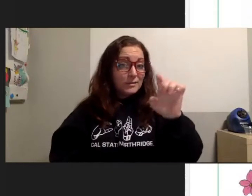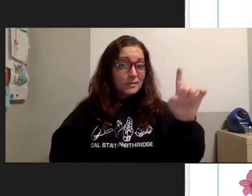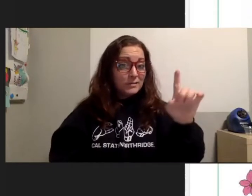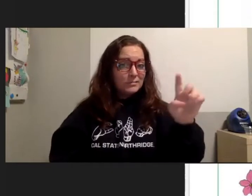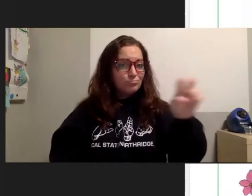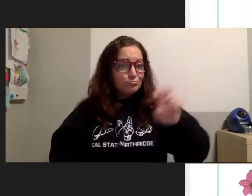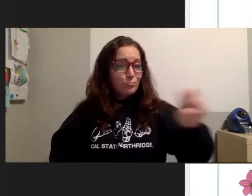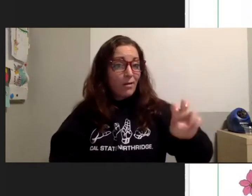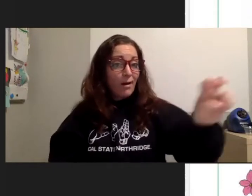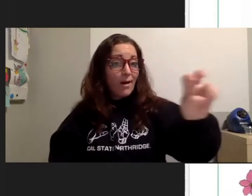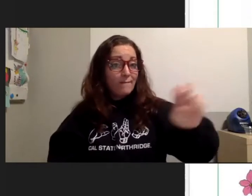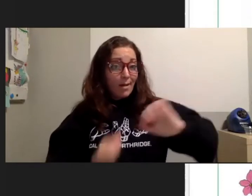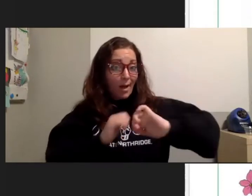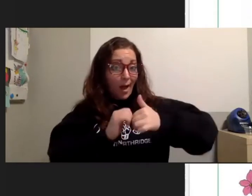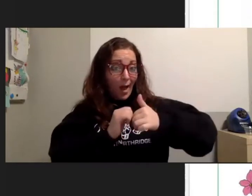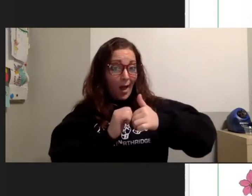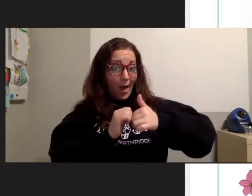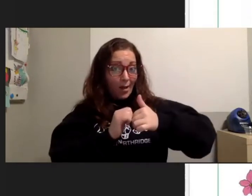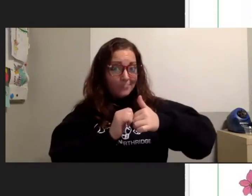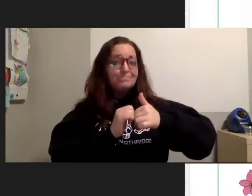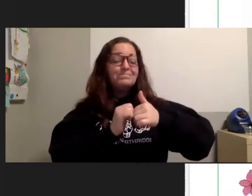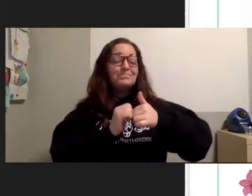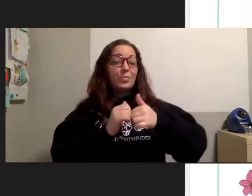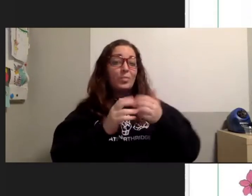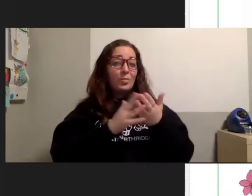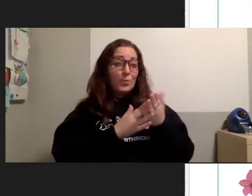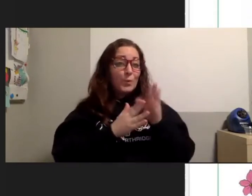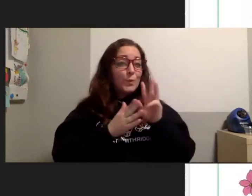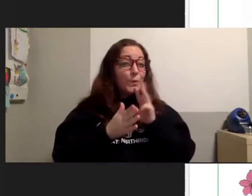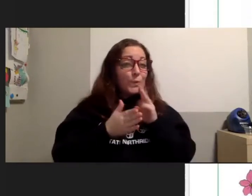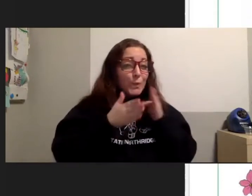Other seeds fall into streams,